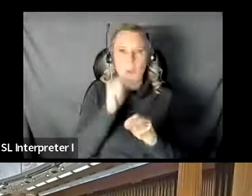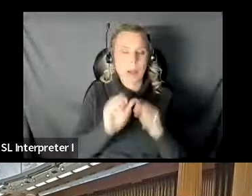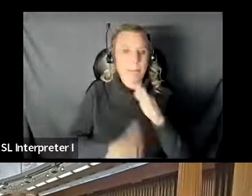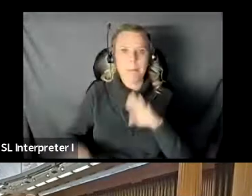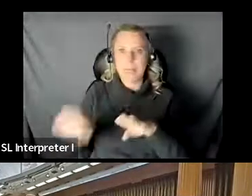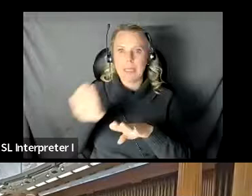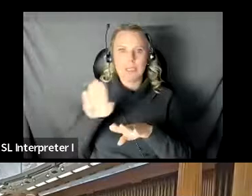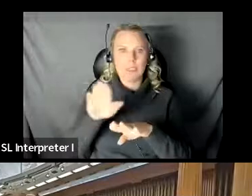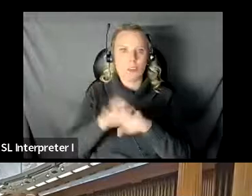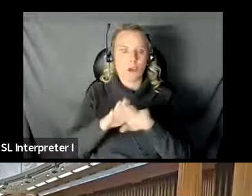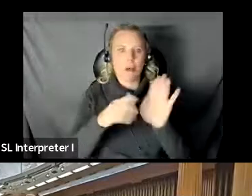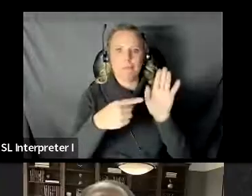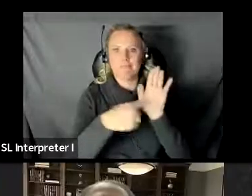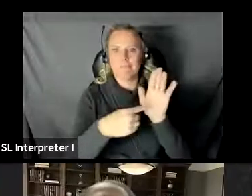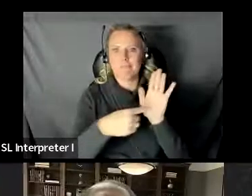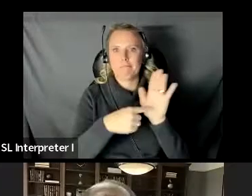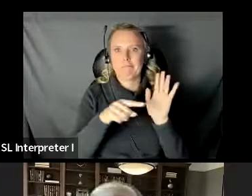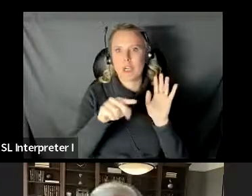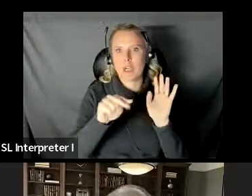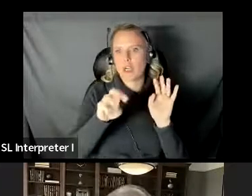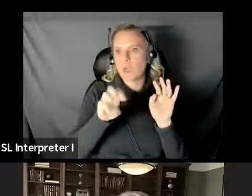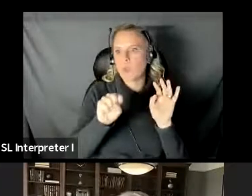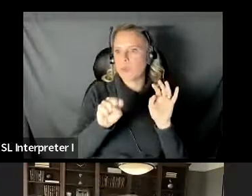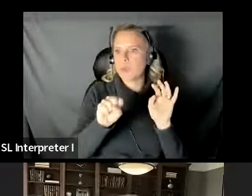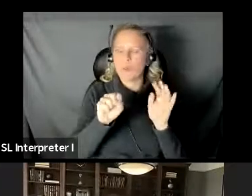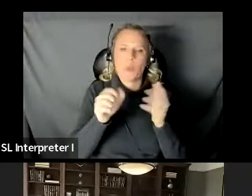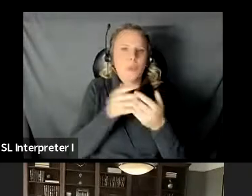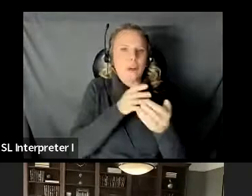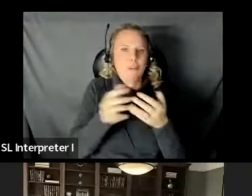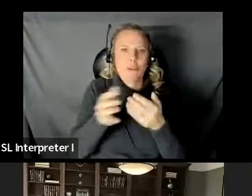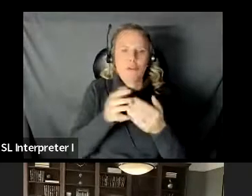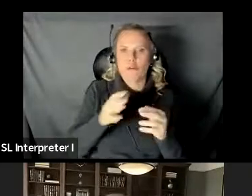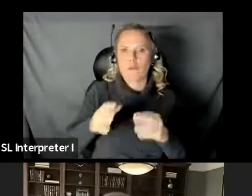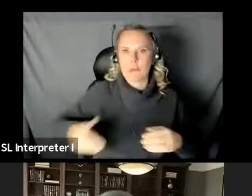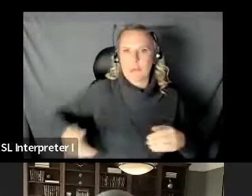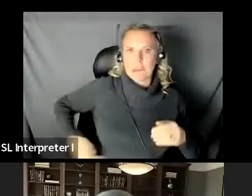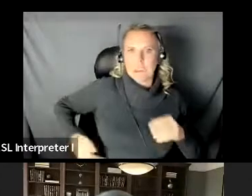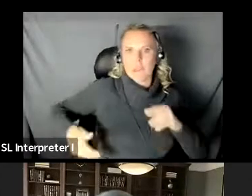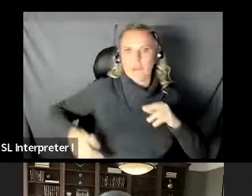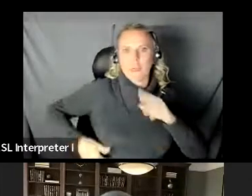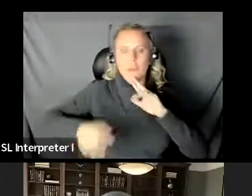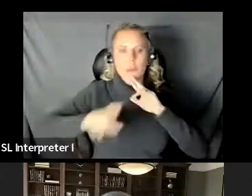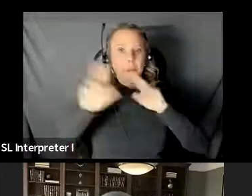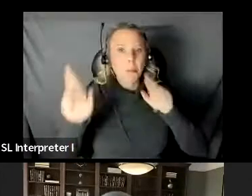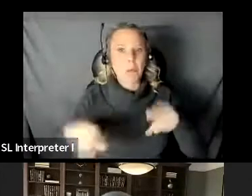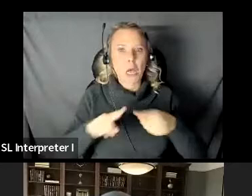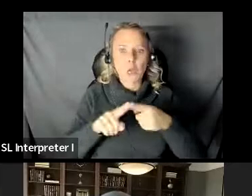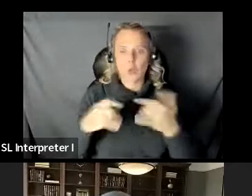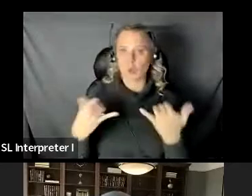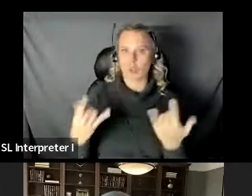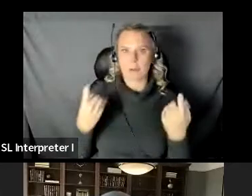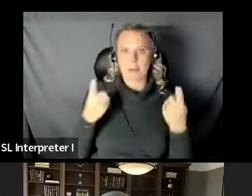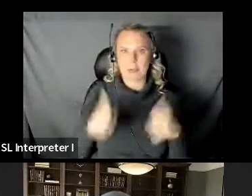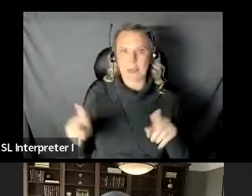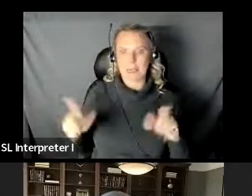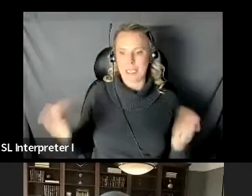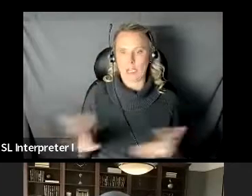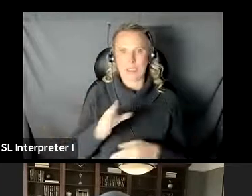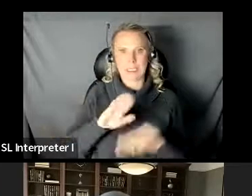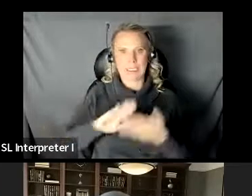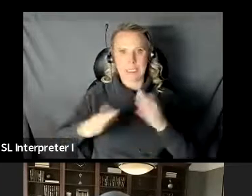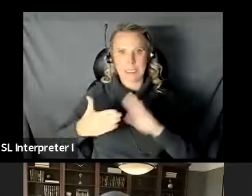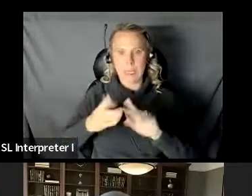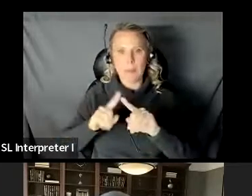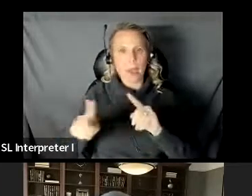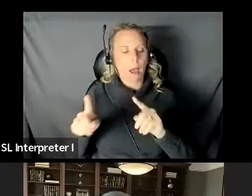of headlines or some reactionary response to our current state of affairs in our city. It was based on